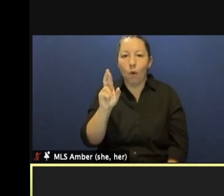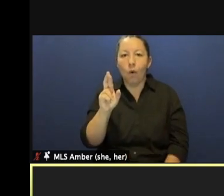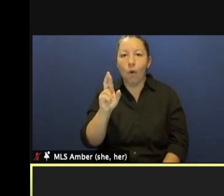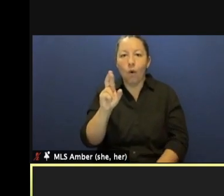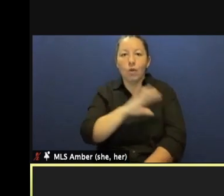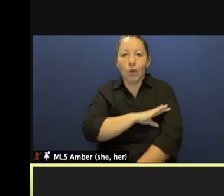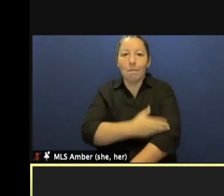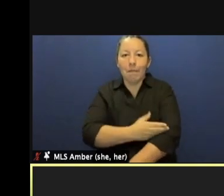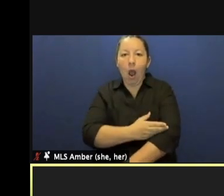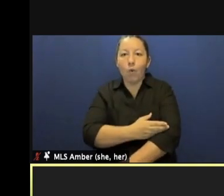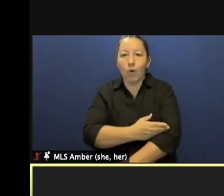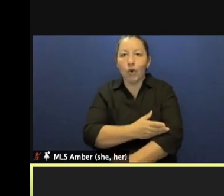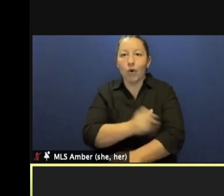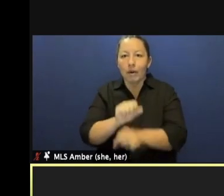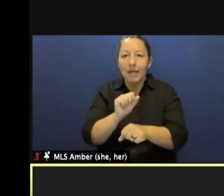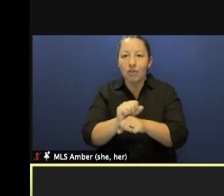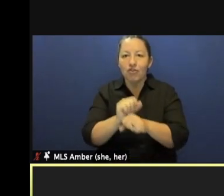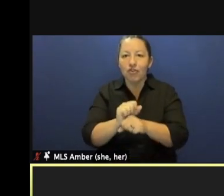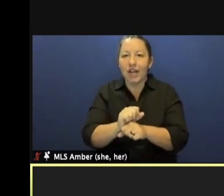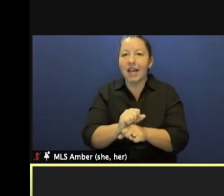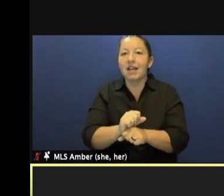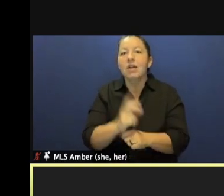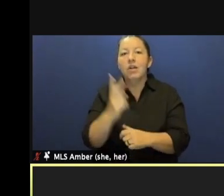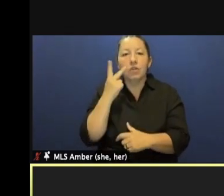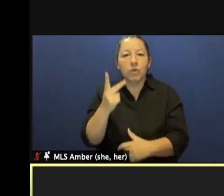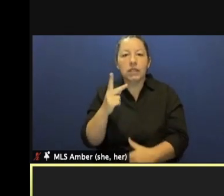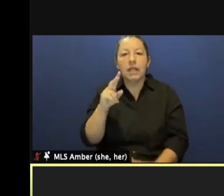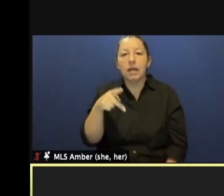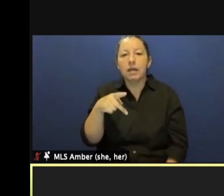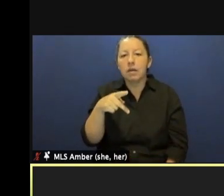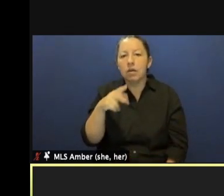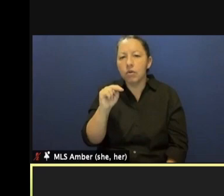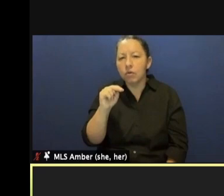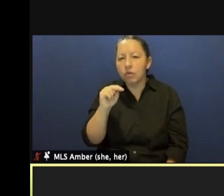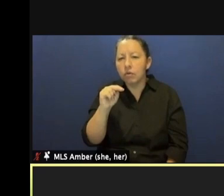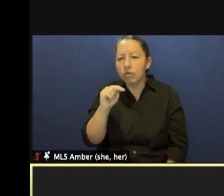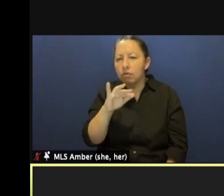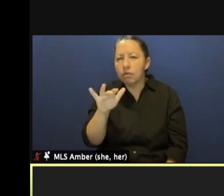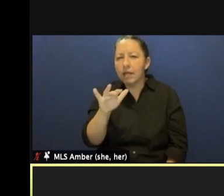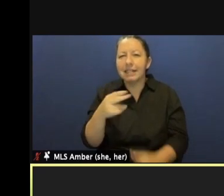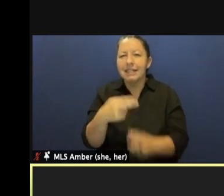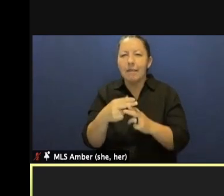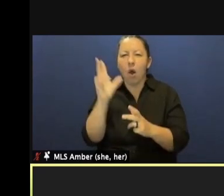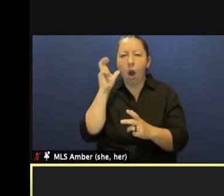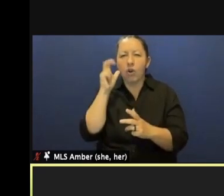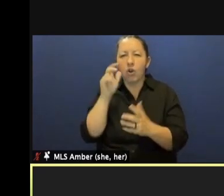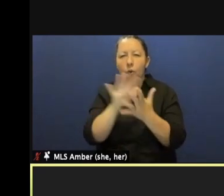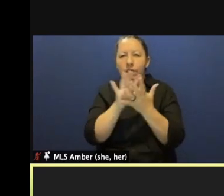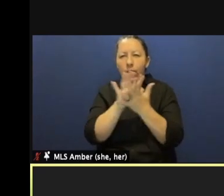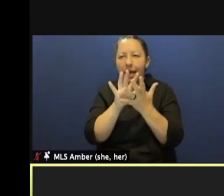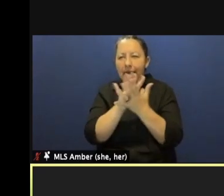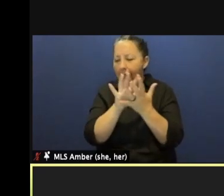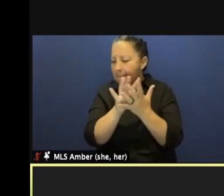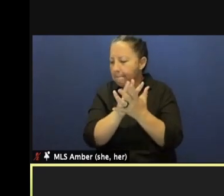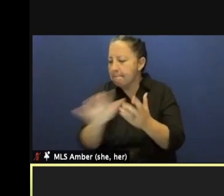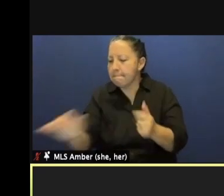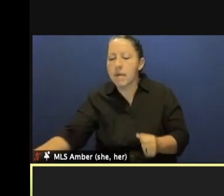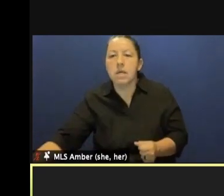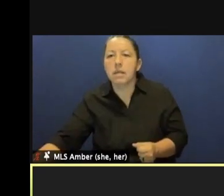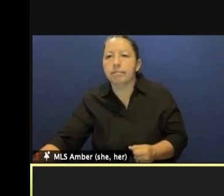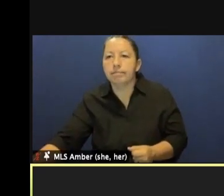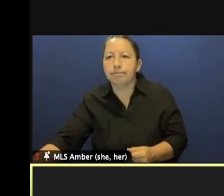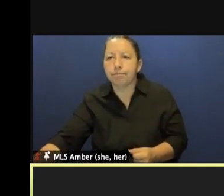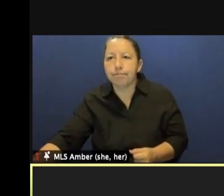that plutonium and polonium are used quite extensively on the missions. There's reasons that we're not doing that. And then also